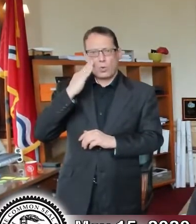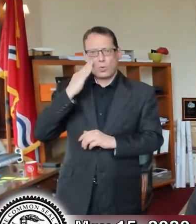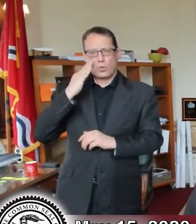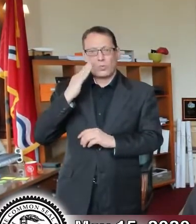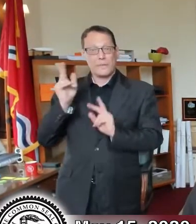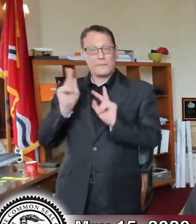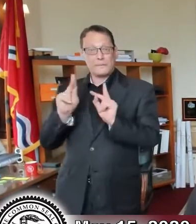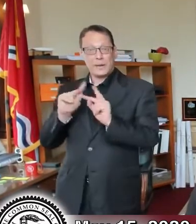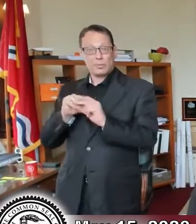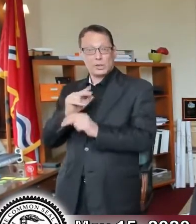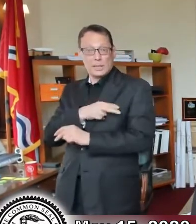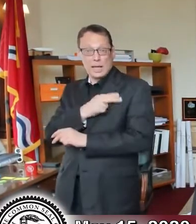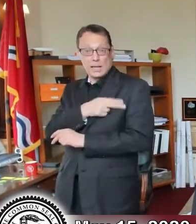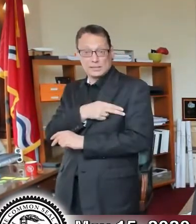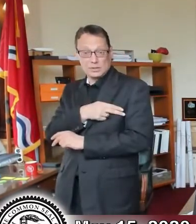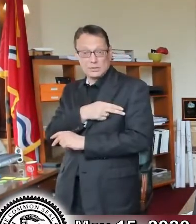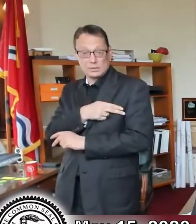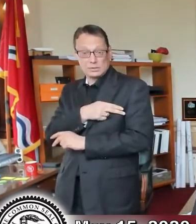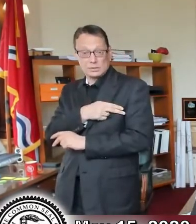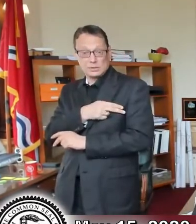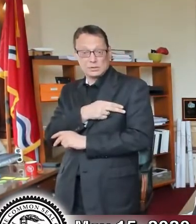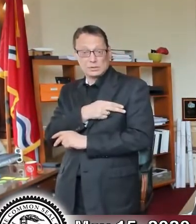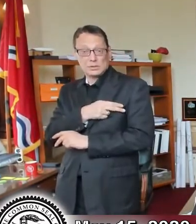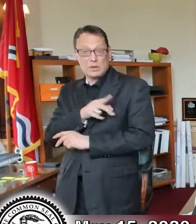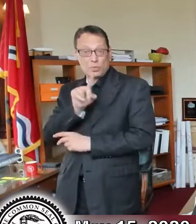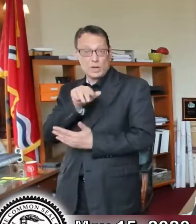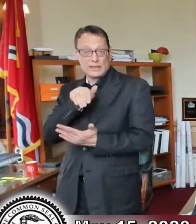were hospitalized with COVID-19,